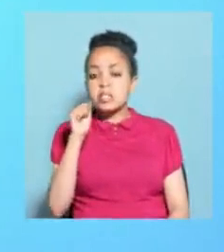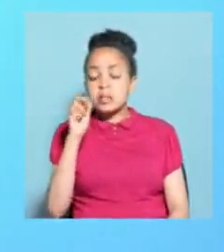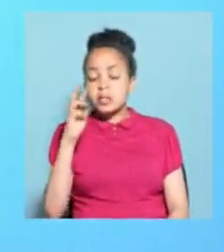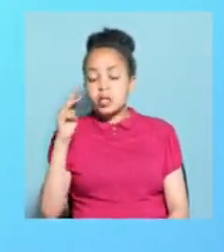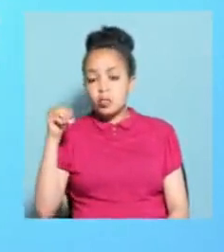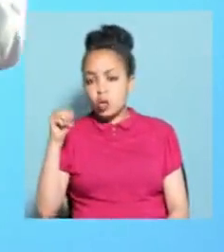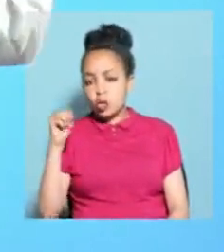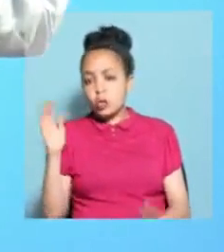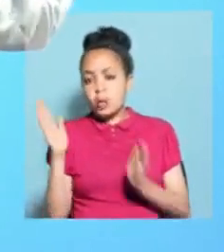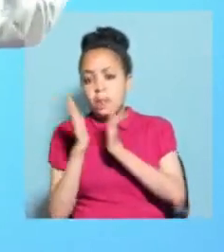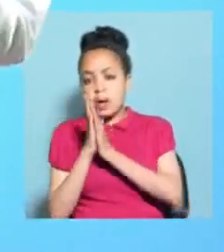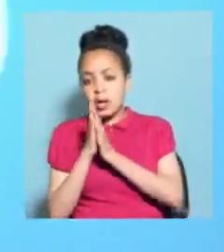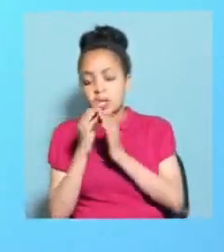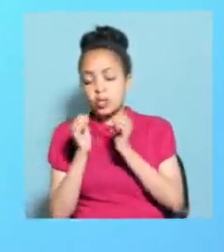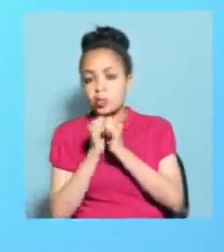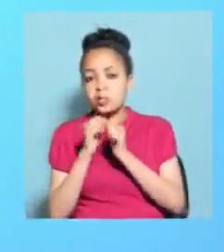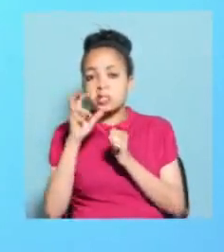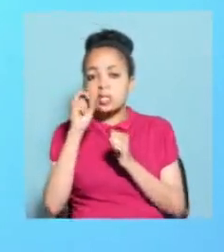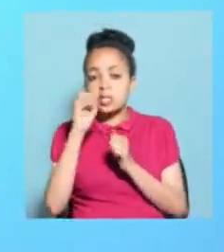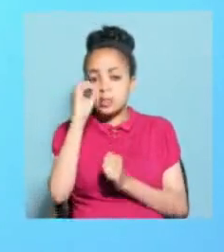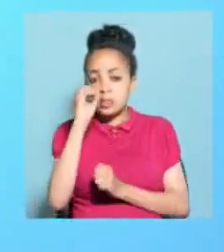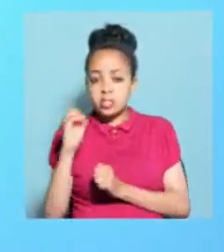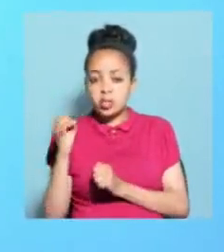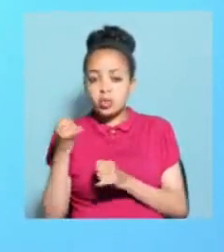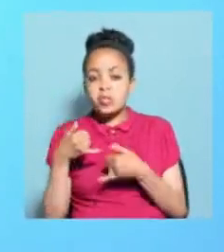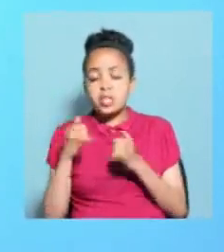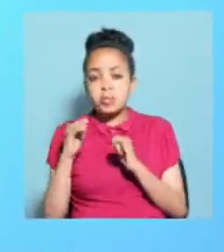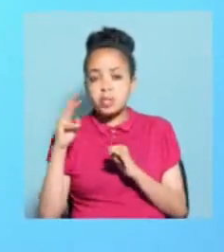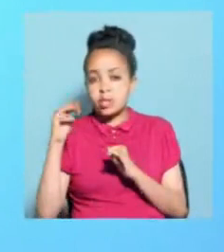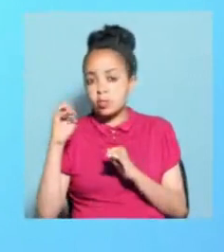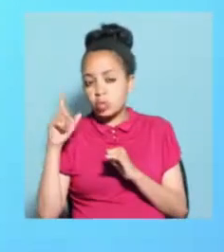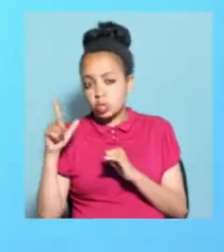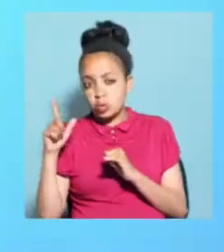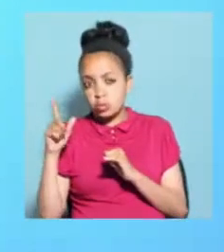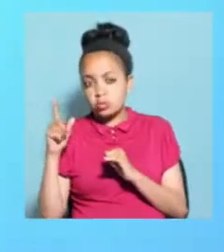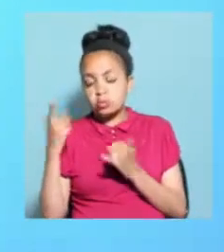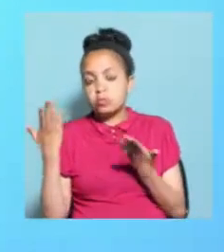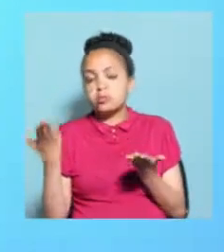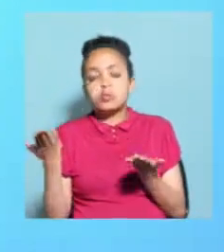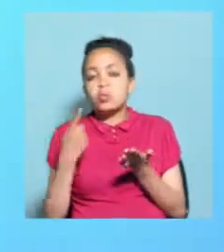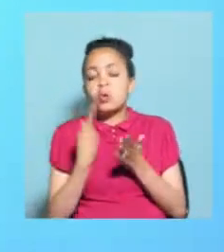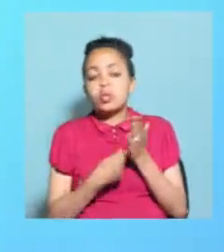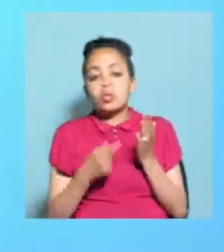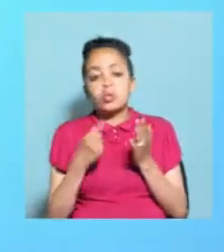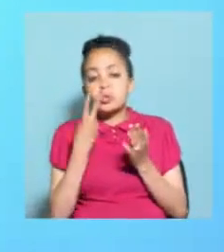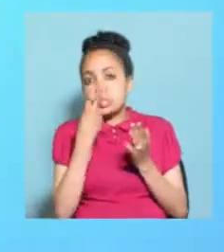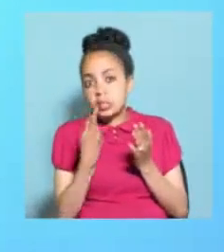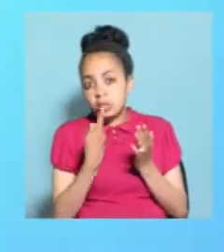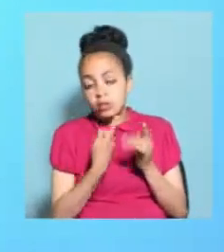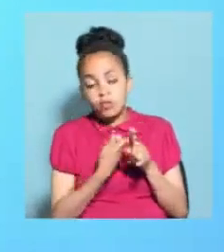binds to 30% of inhibitor molecules, what did you deduce from this example, student?